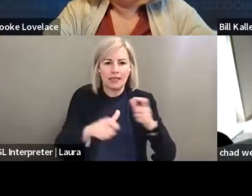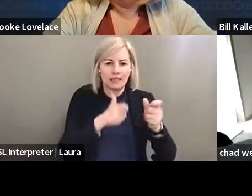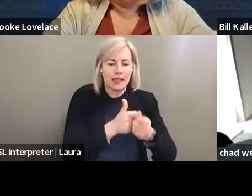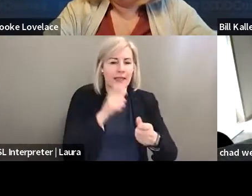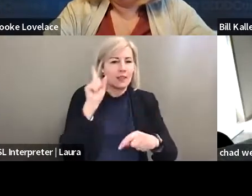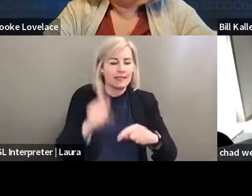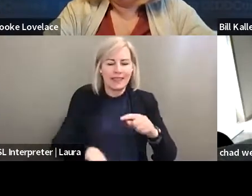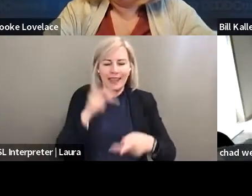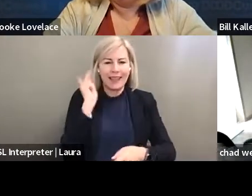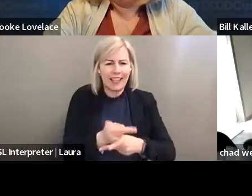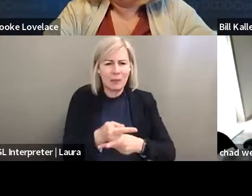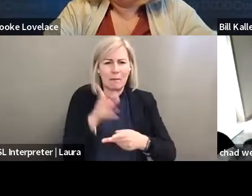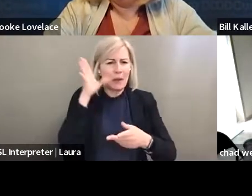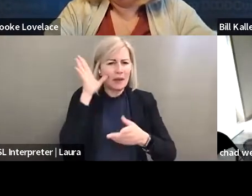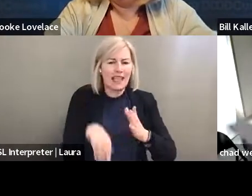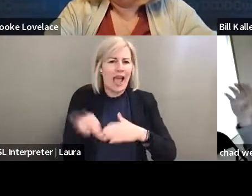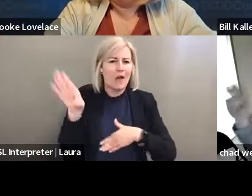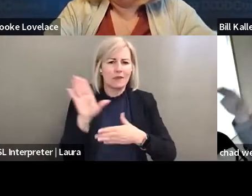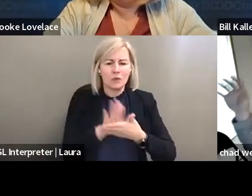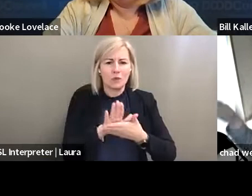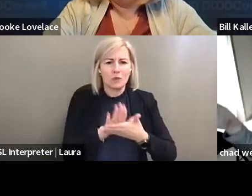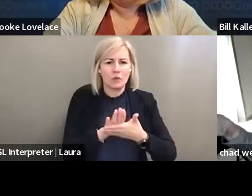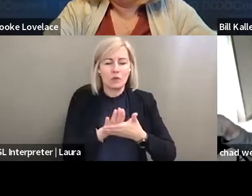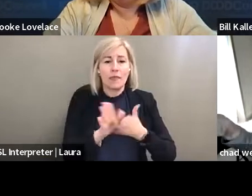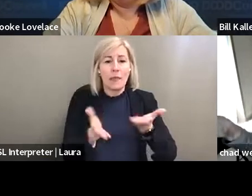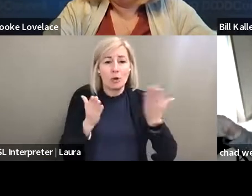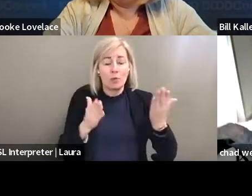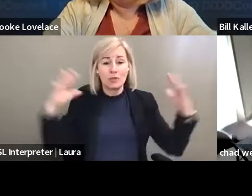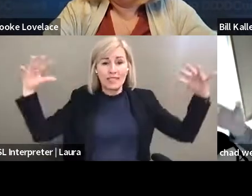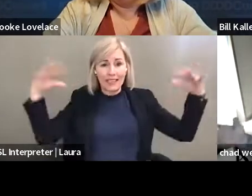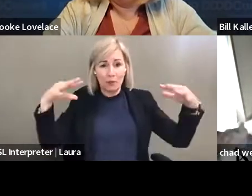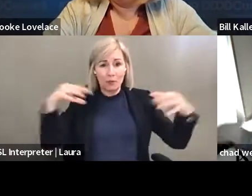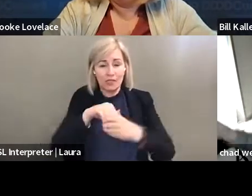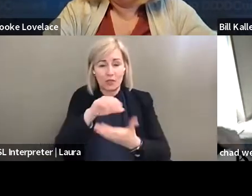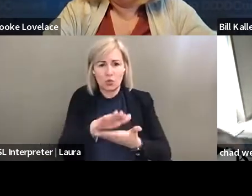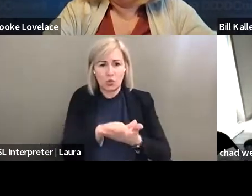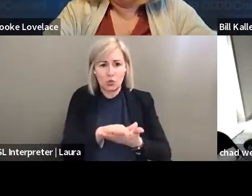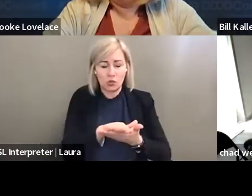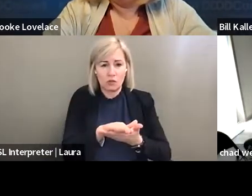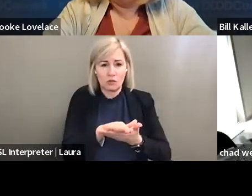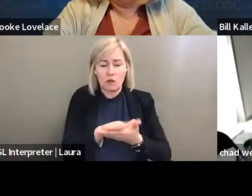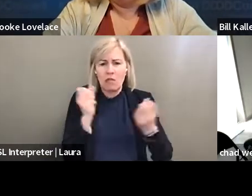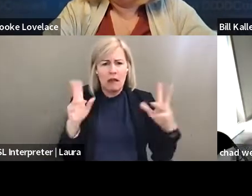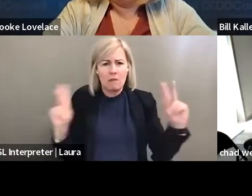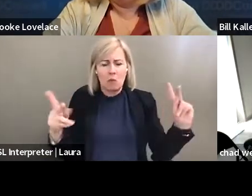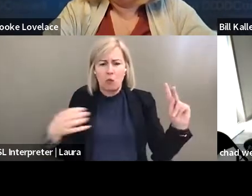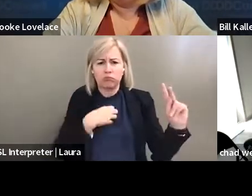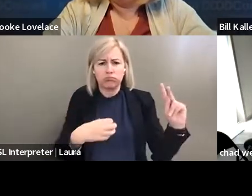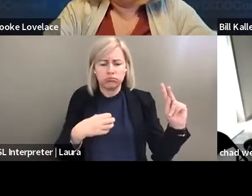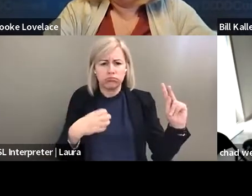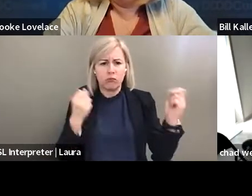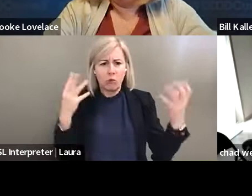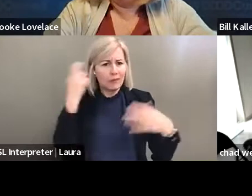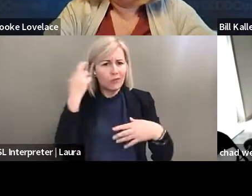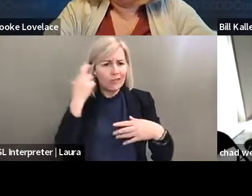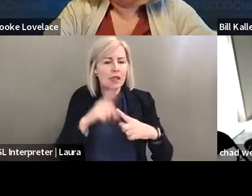the schools. I seen one bill, they proposed cameras in the schools, right? I mean, a lot of people disagree with that for many reasons.